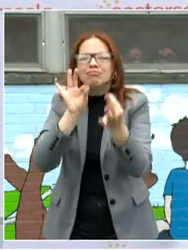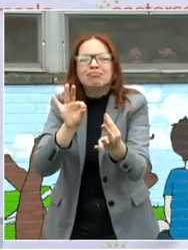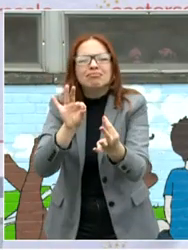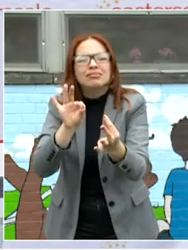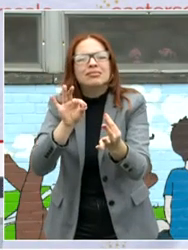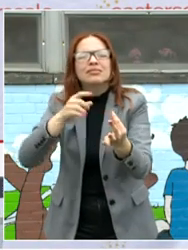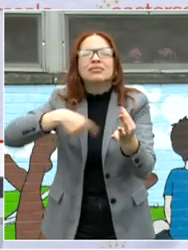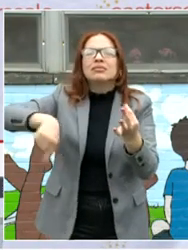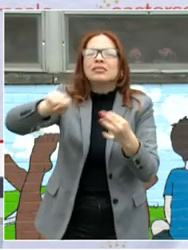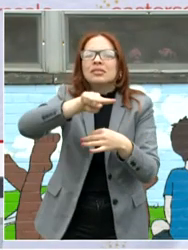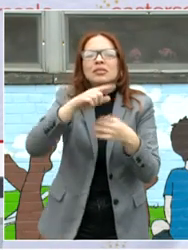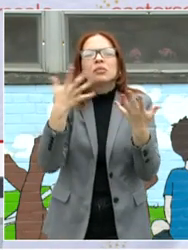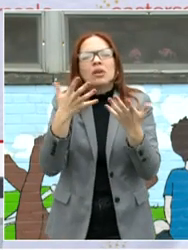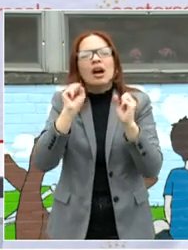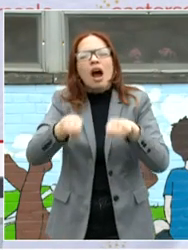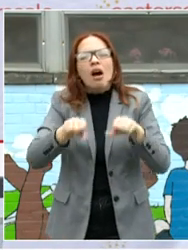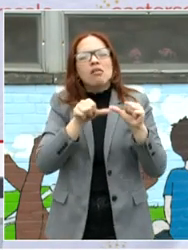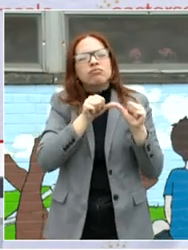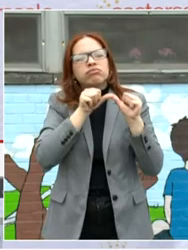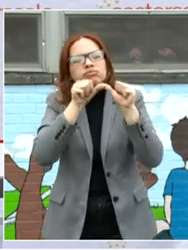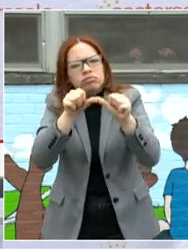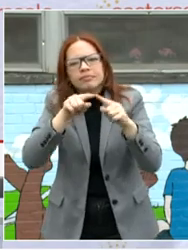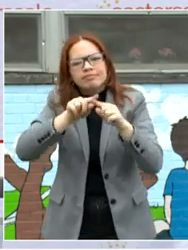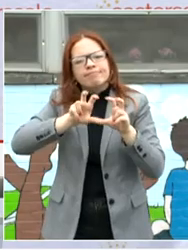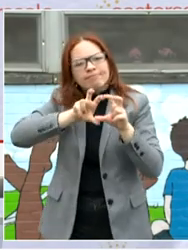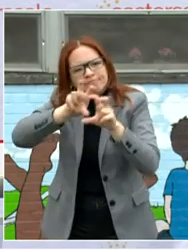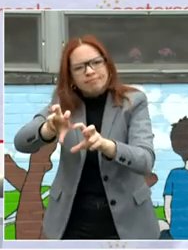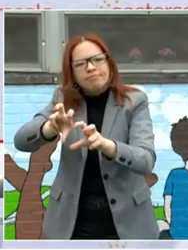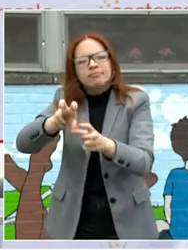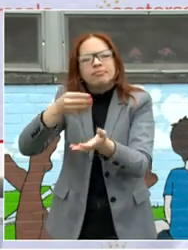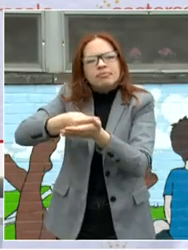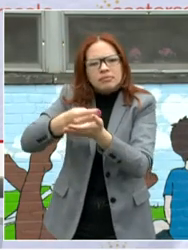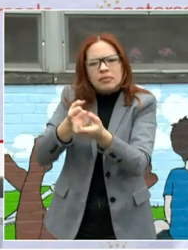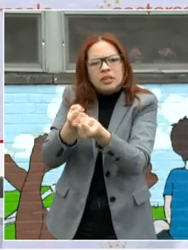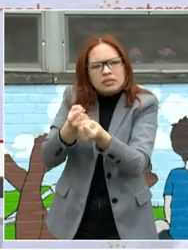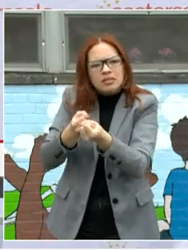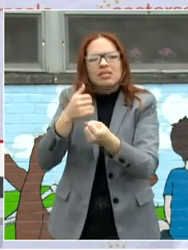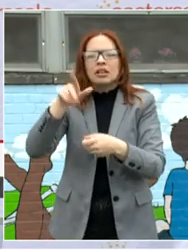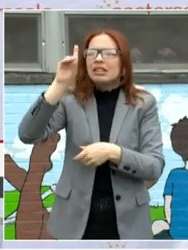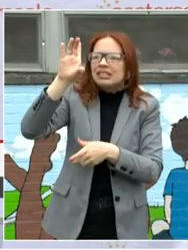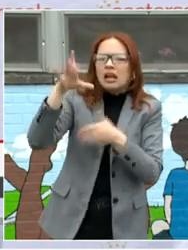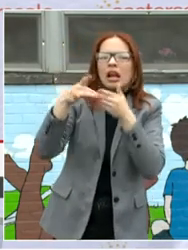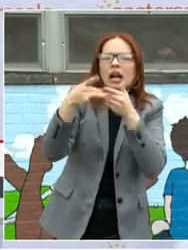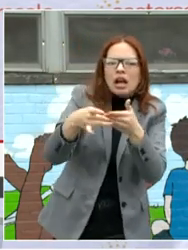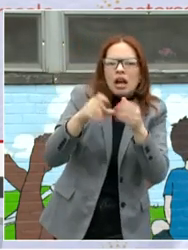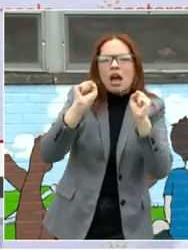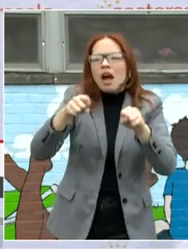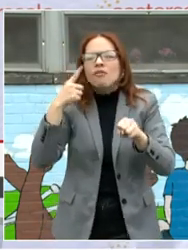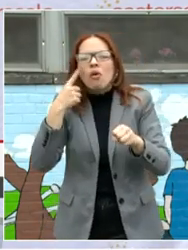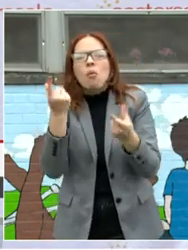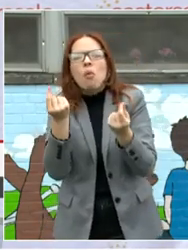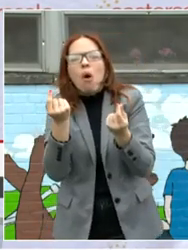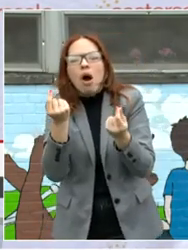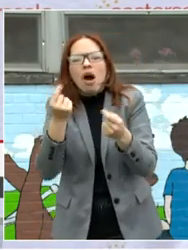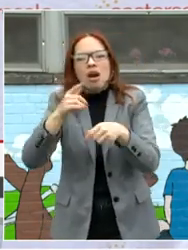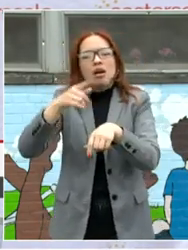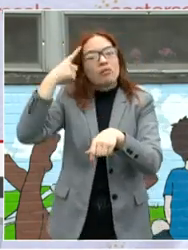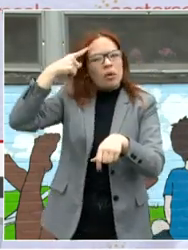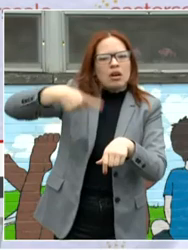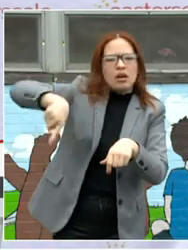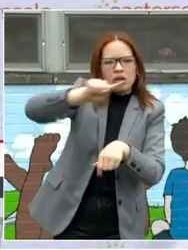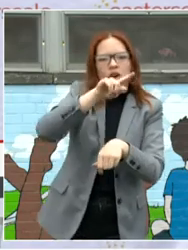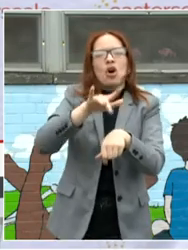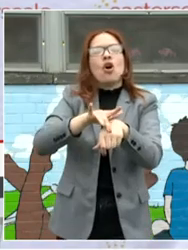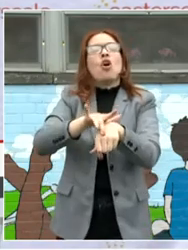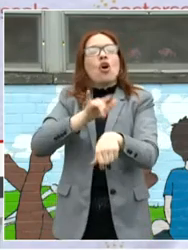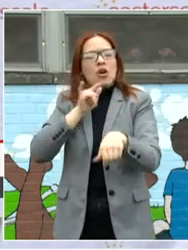continuing investments that this city and its leadership are making in early childhood education and our ability to live our